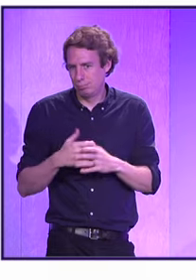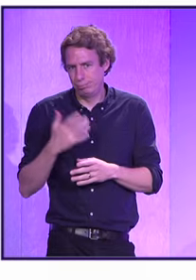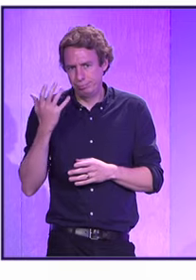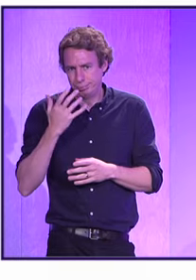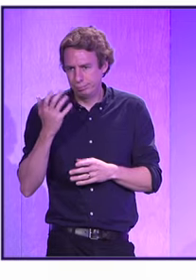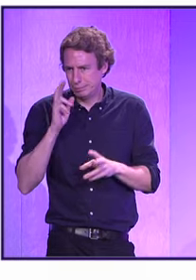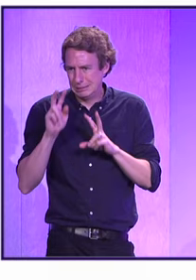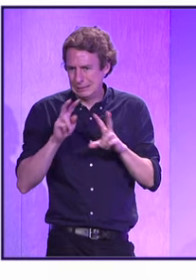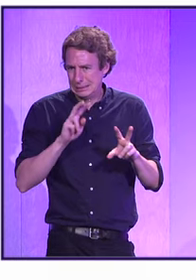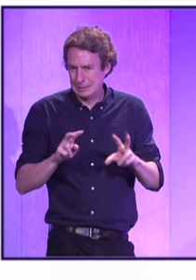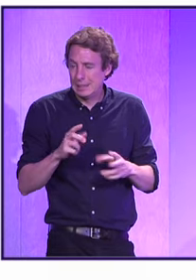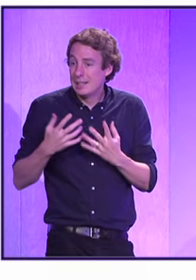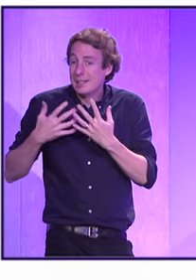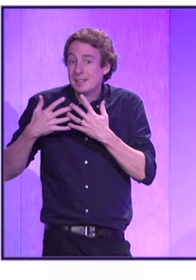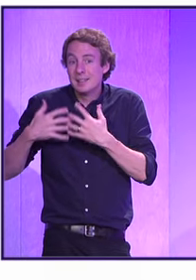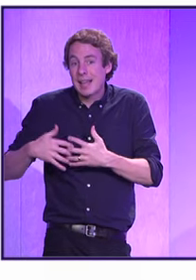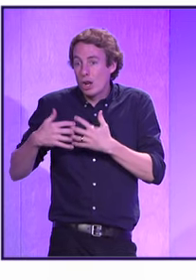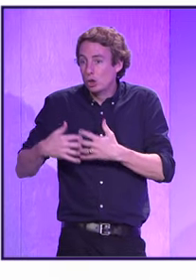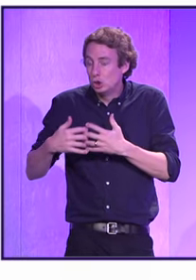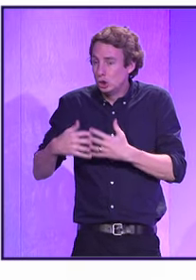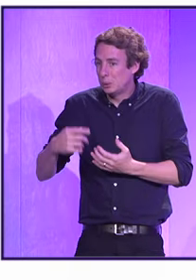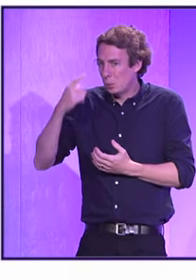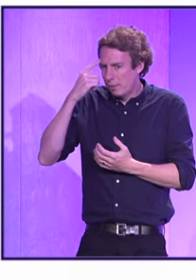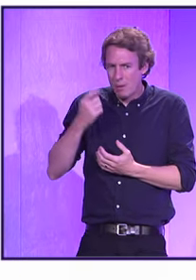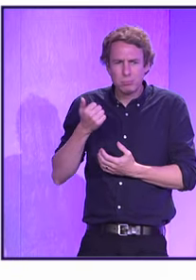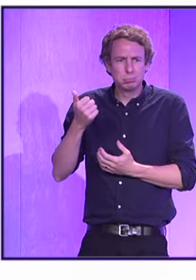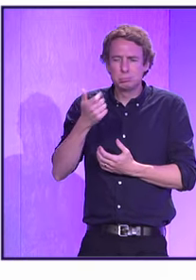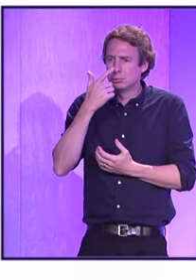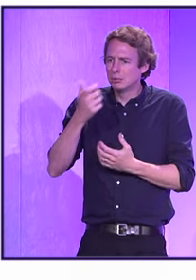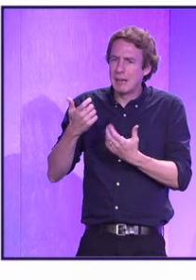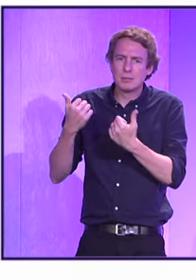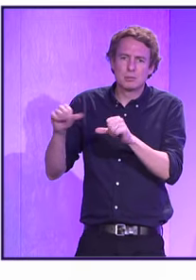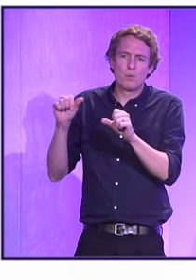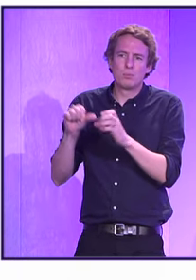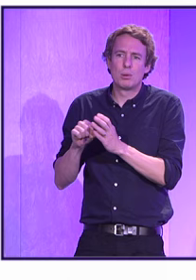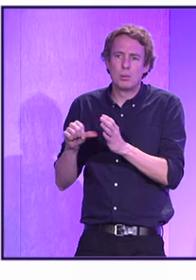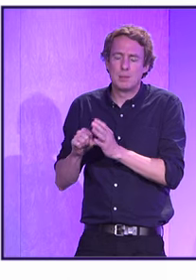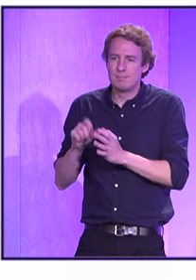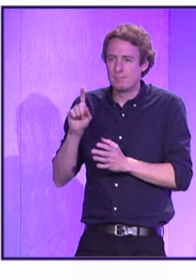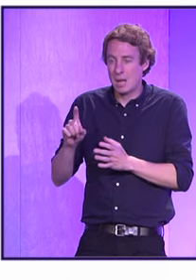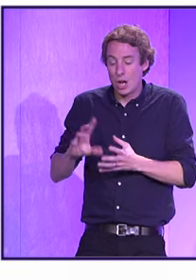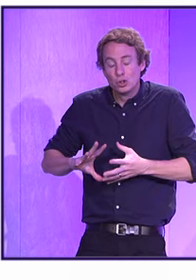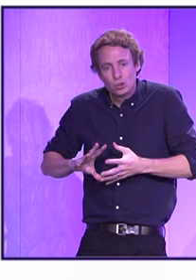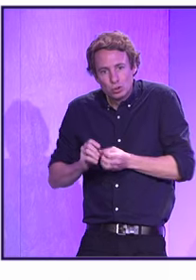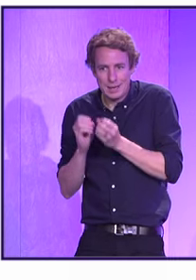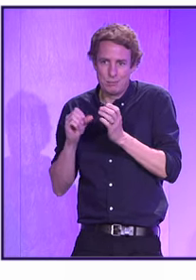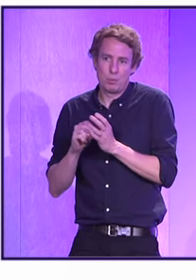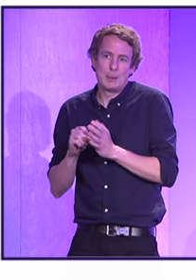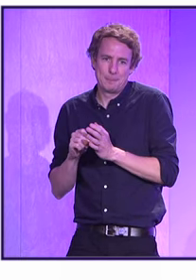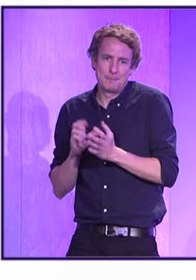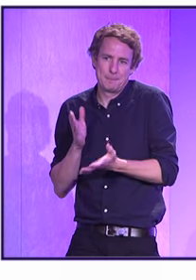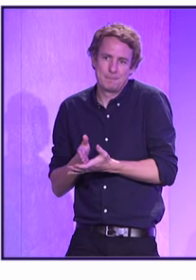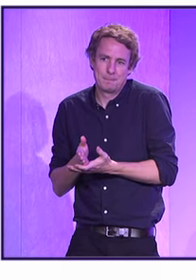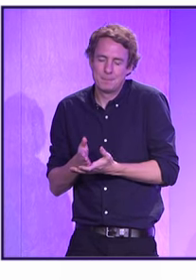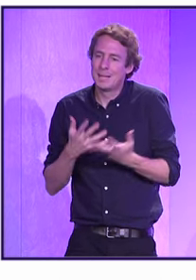rising sea levels, and a lot more. And technology, as much as we think is the solution to all of our problems, is also a